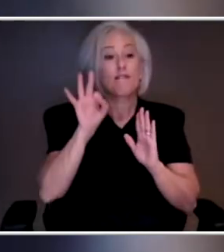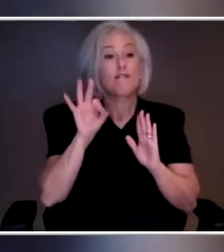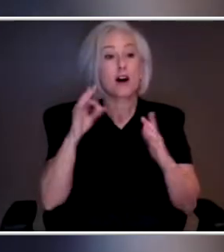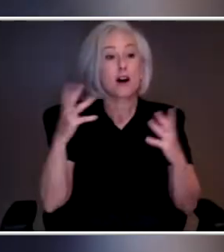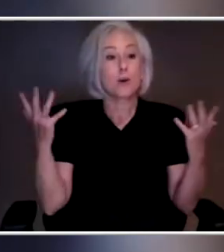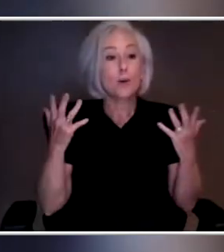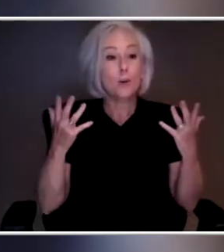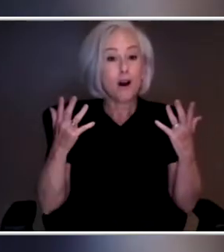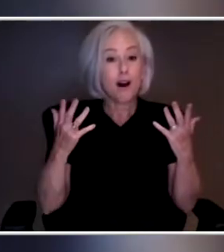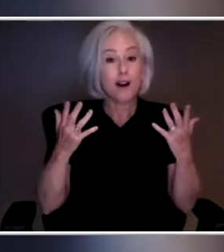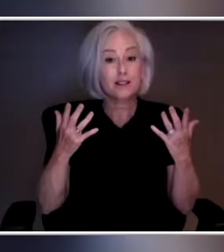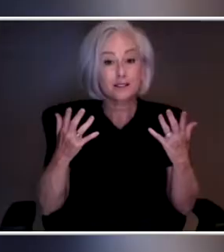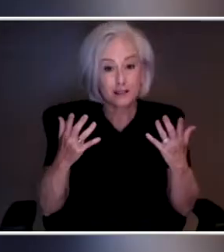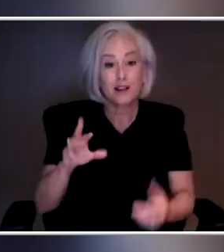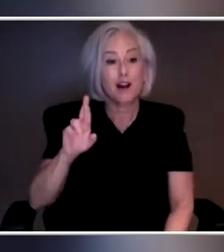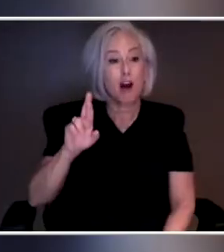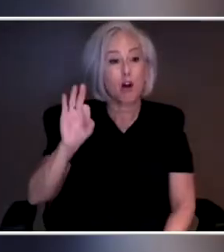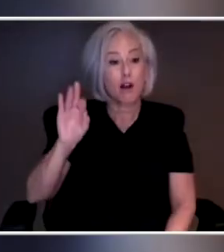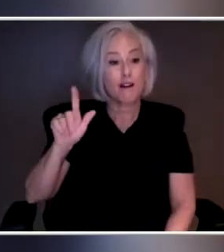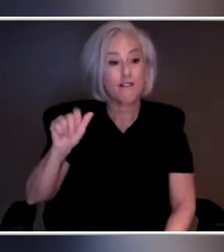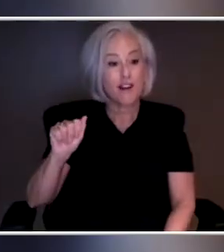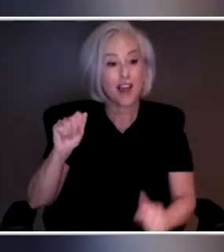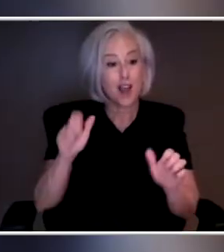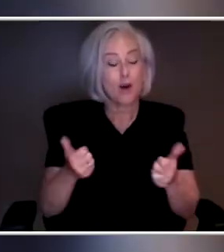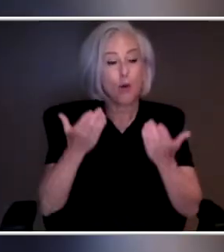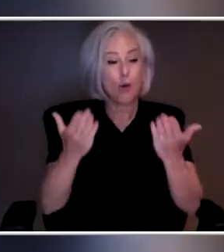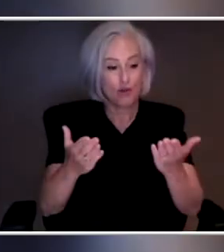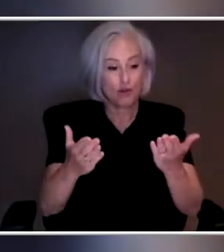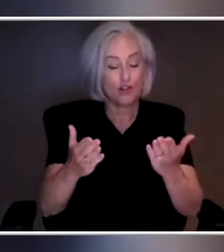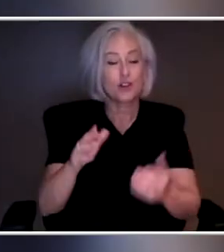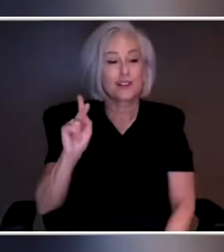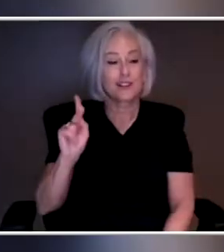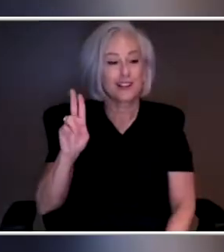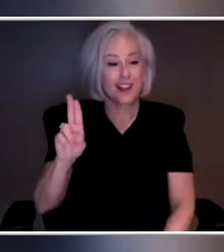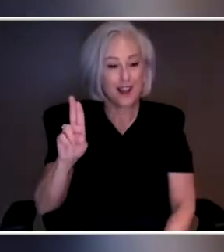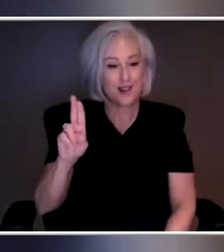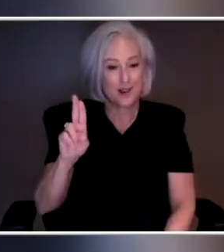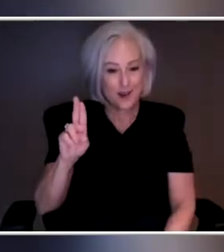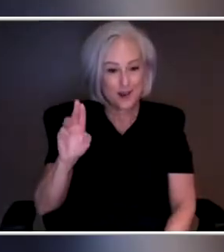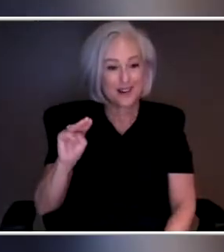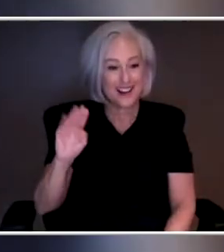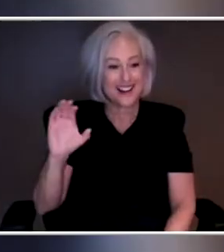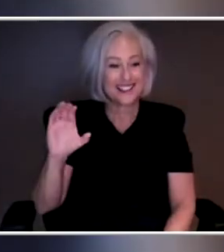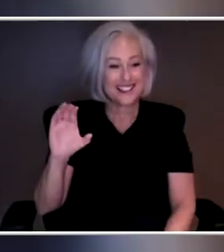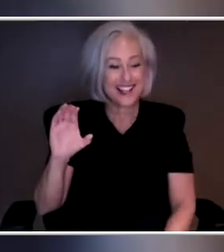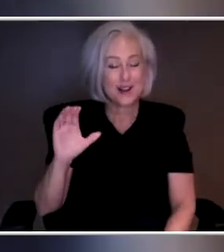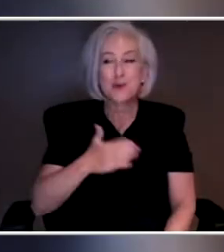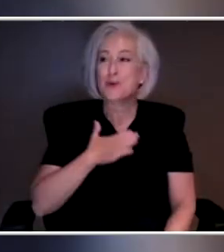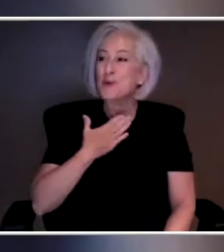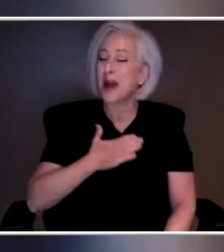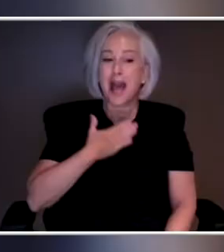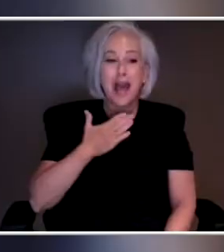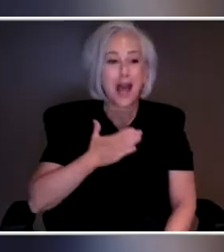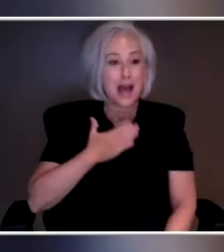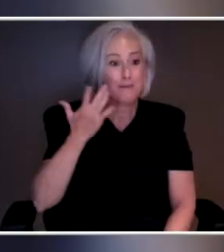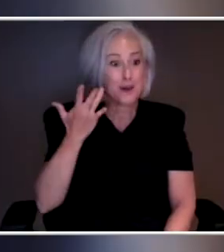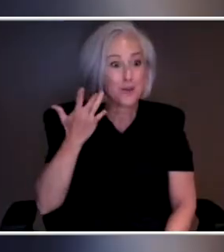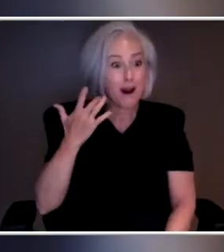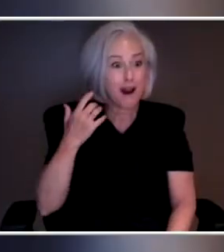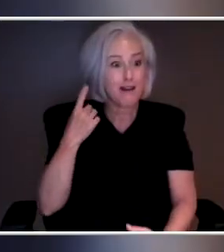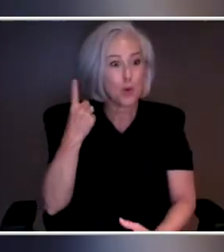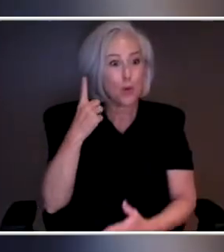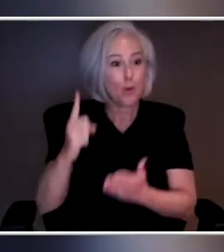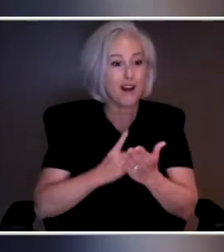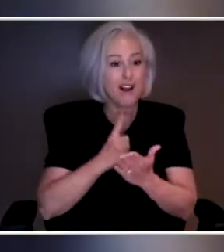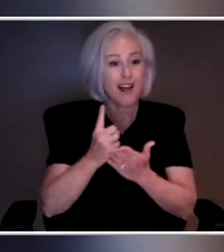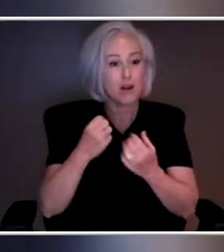discover that the procedure is offered there at KU Medical Center, which made me very happy, because that's an hour from my home. And